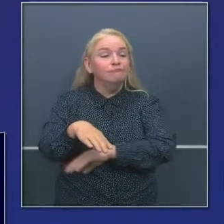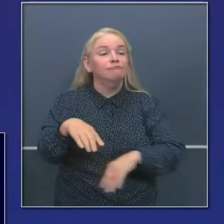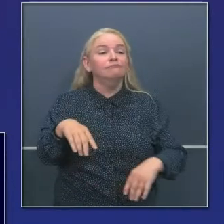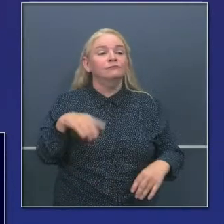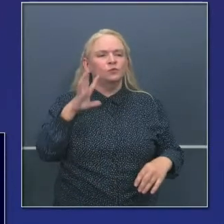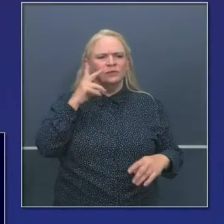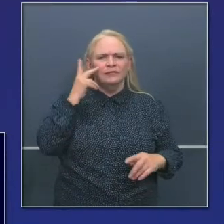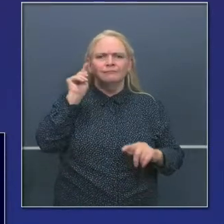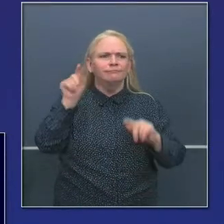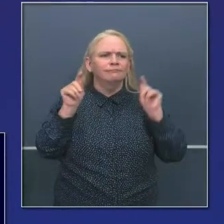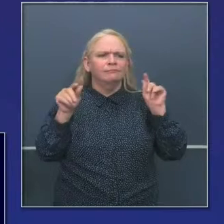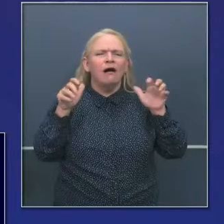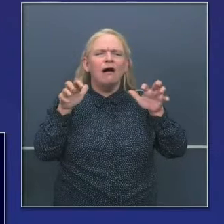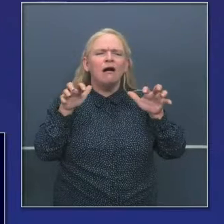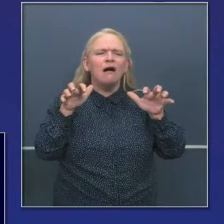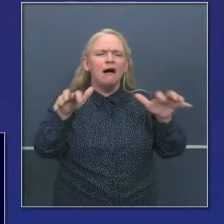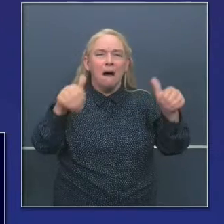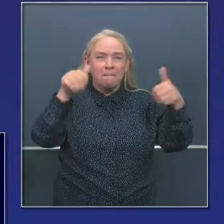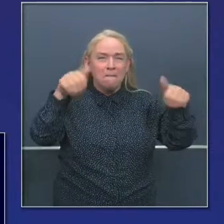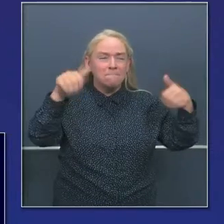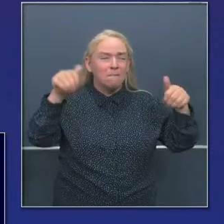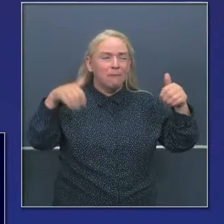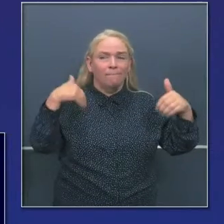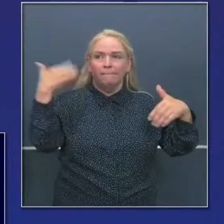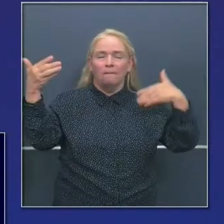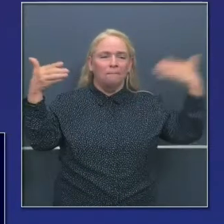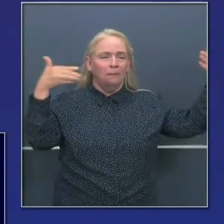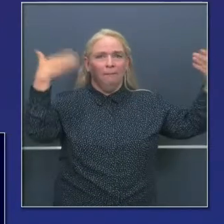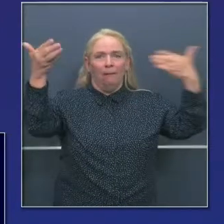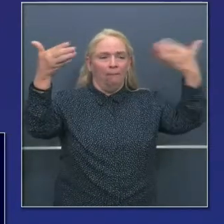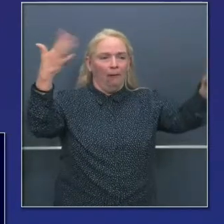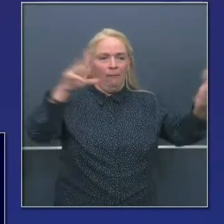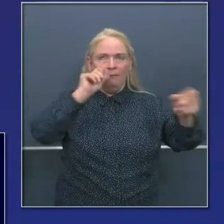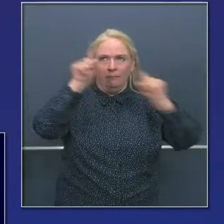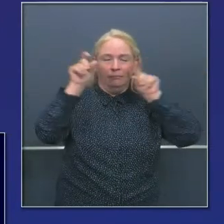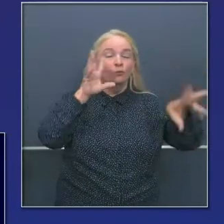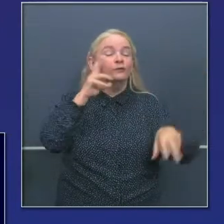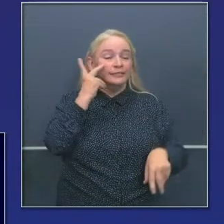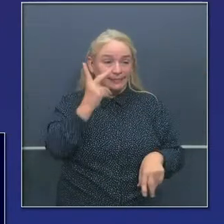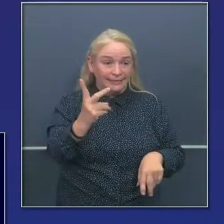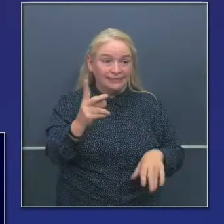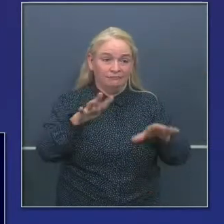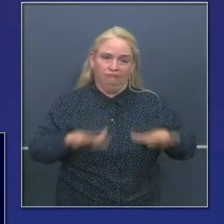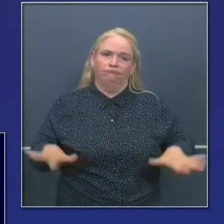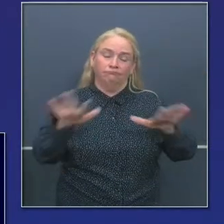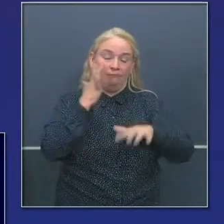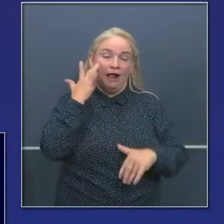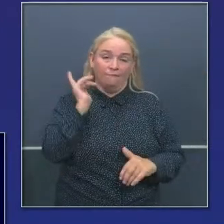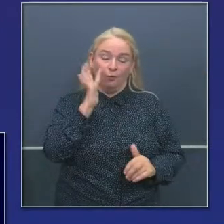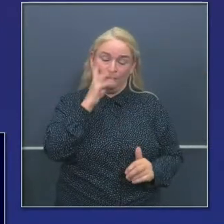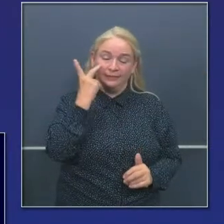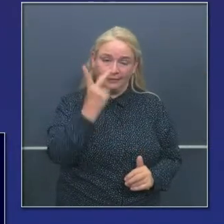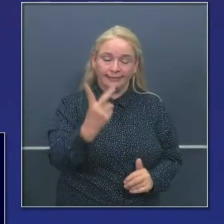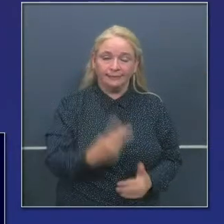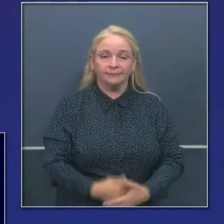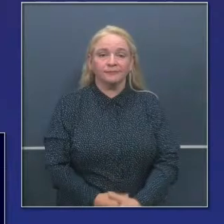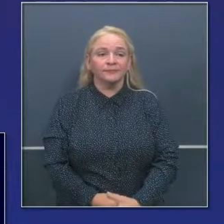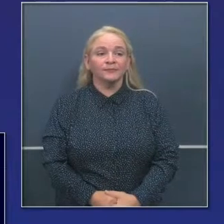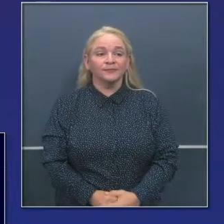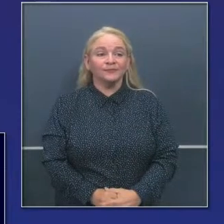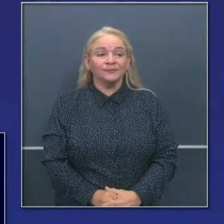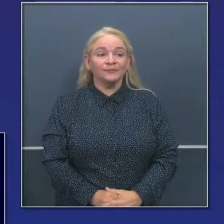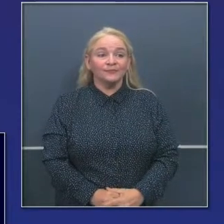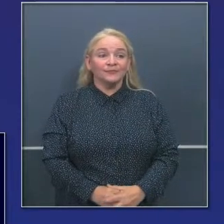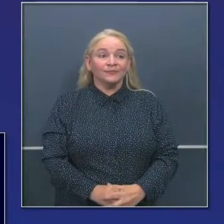are coming up and the PSAs are going out. And of course, over the next few days, in particular, around